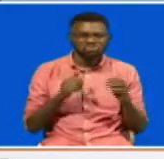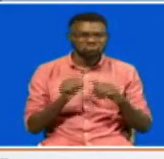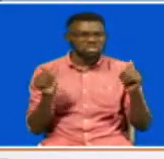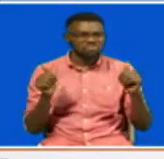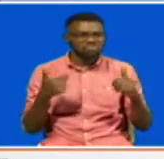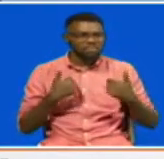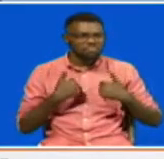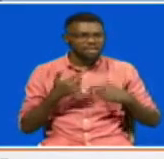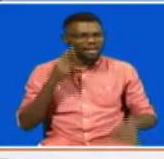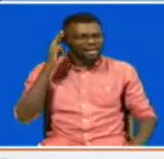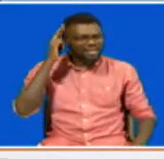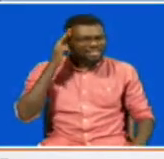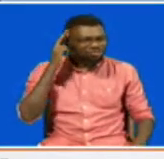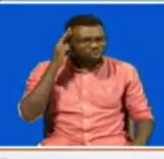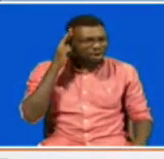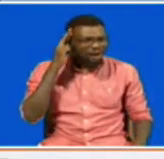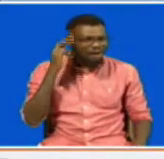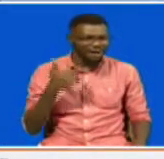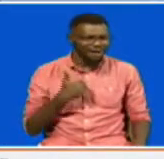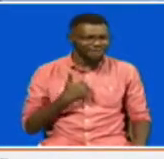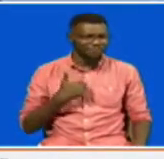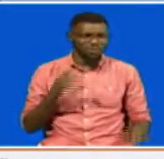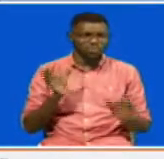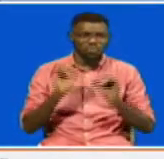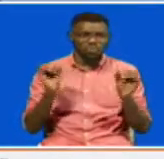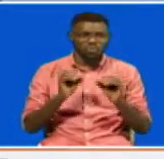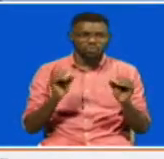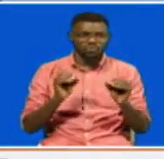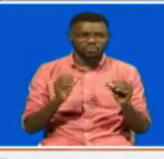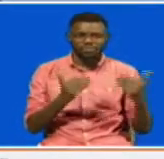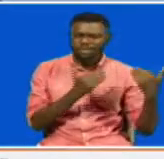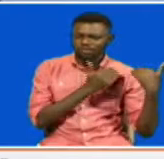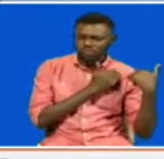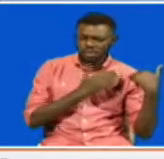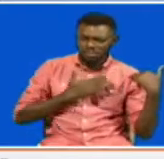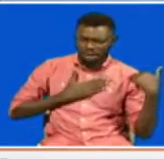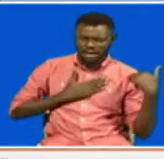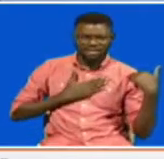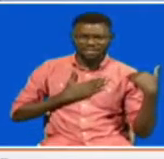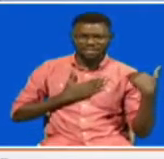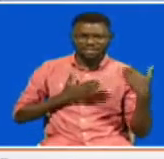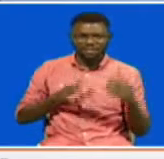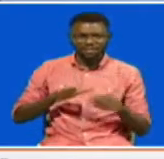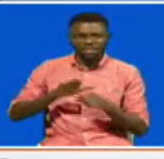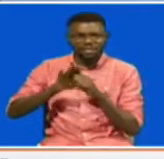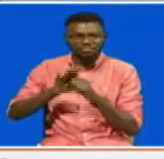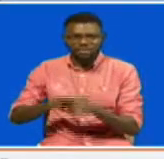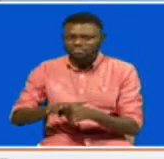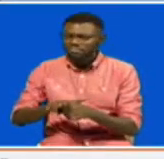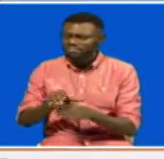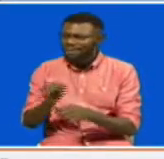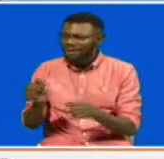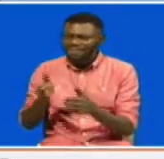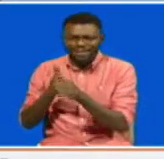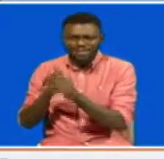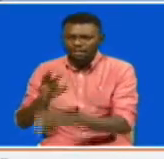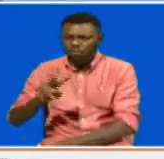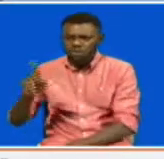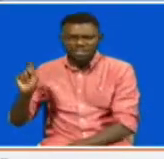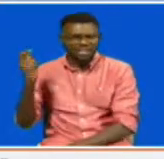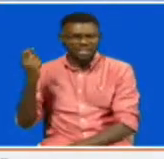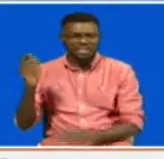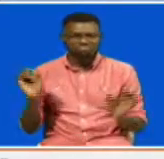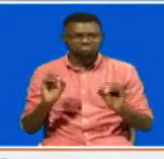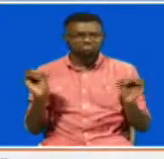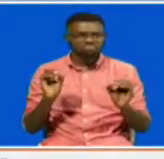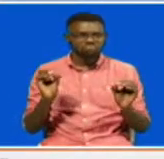absolutely reason to say that my new role will be used to undermine our current leaders in Western region. I have been